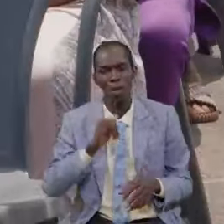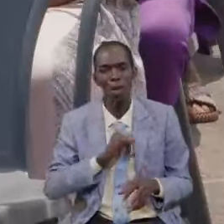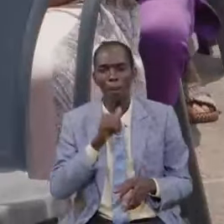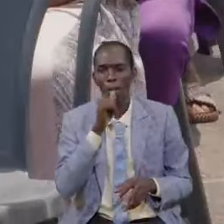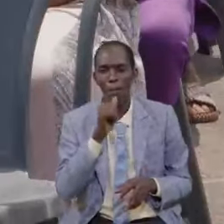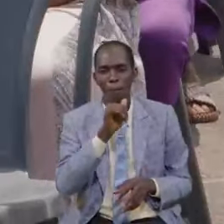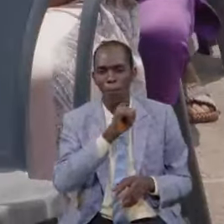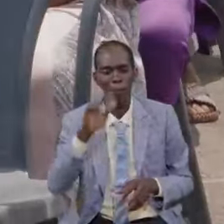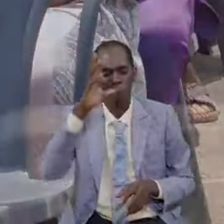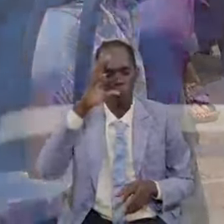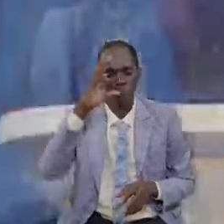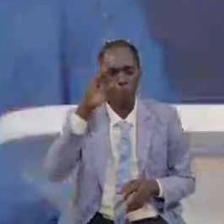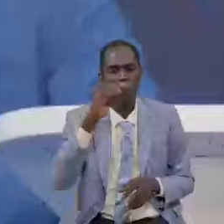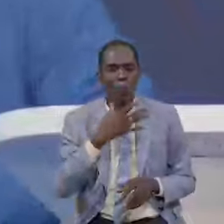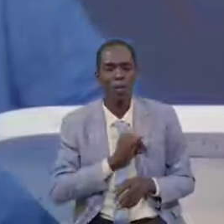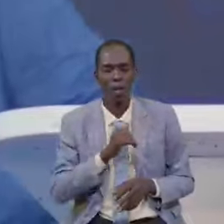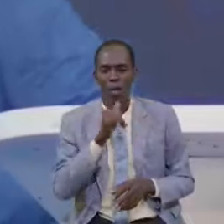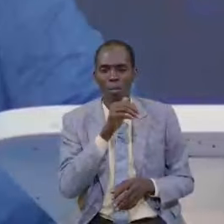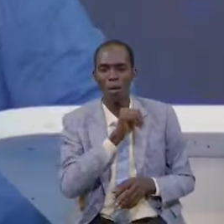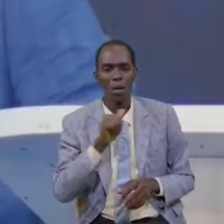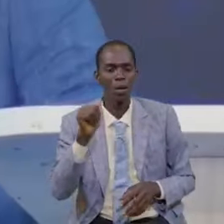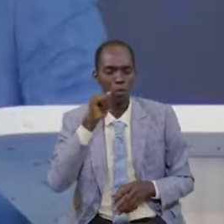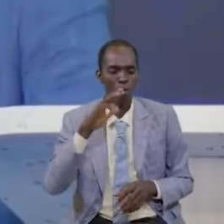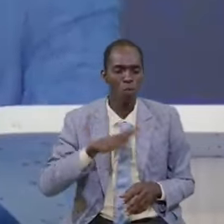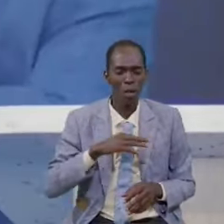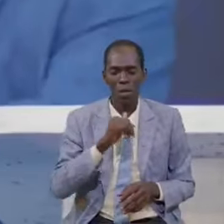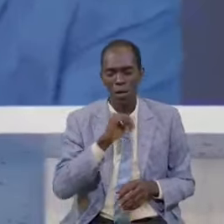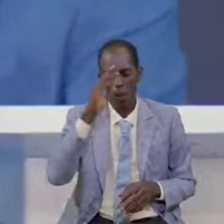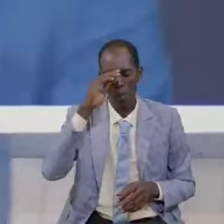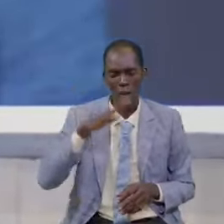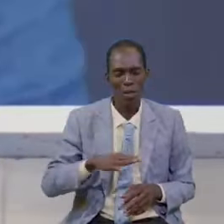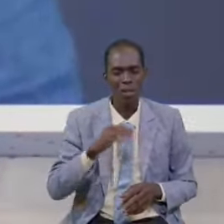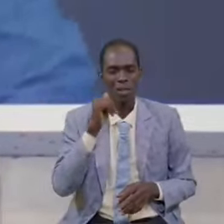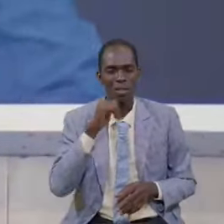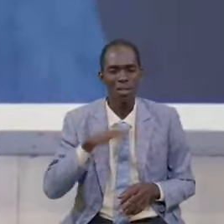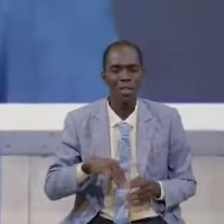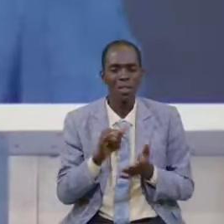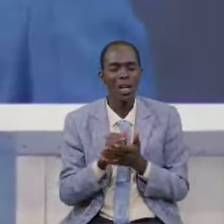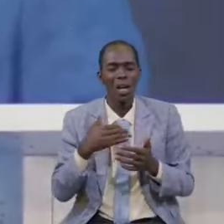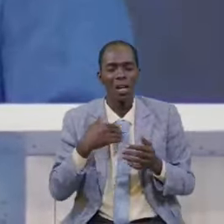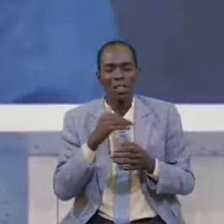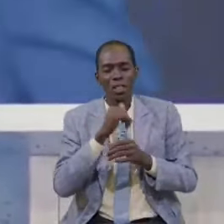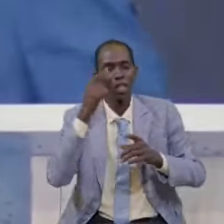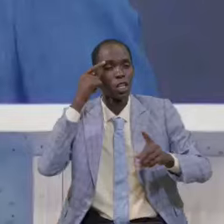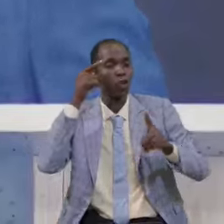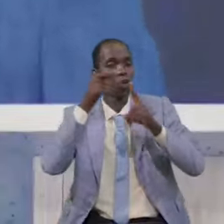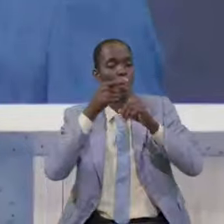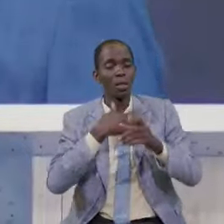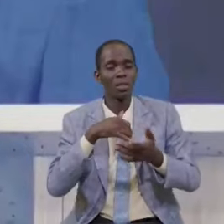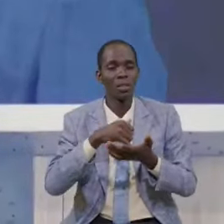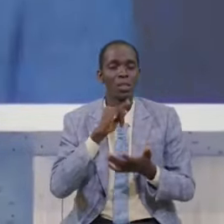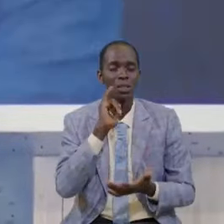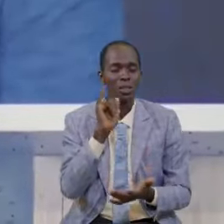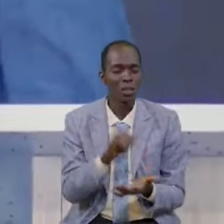a boy, I am a girl that has a goal. And it is the goal that keeps you